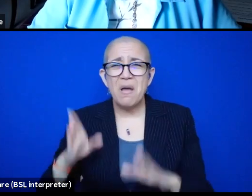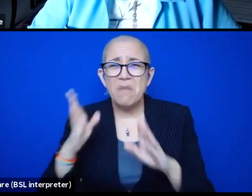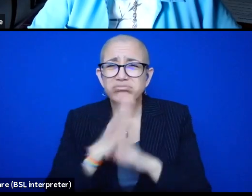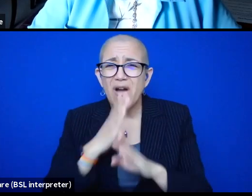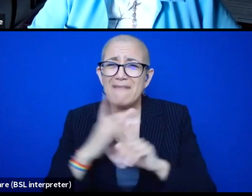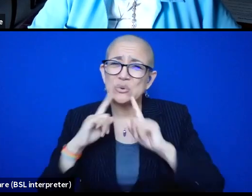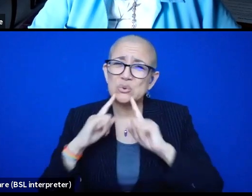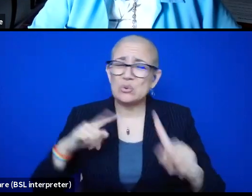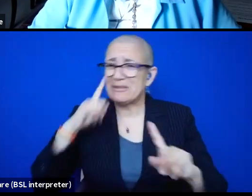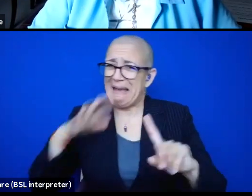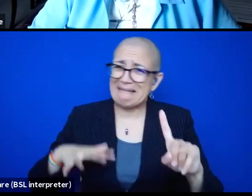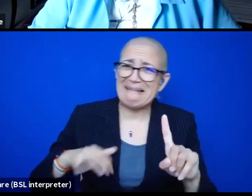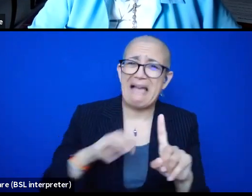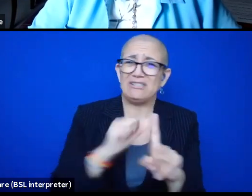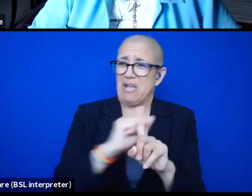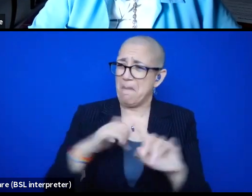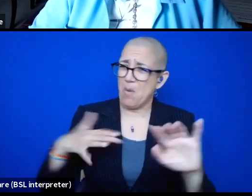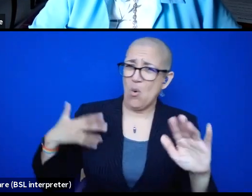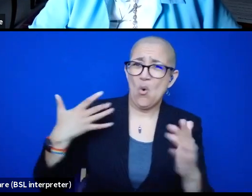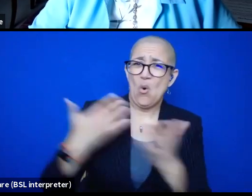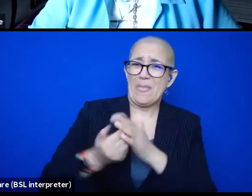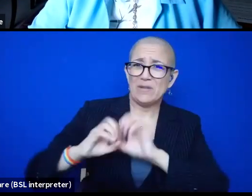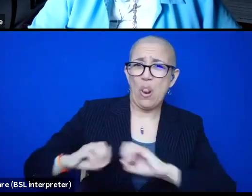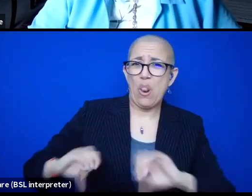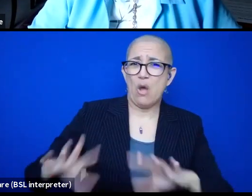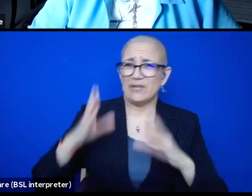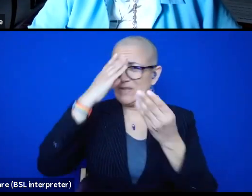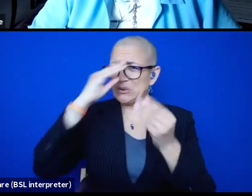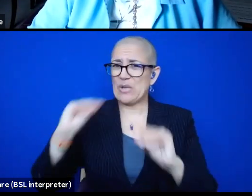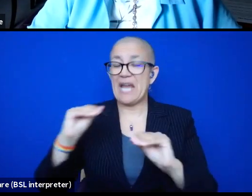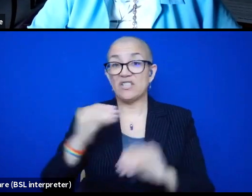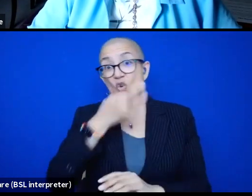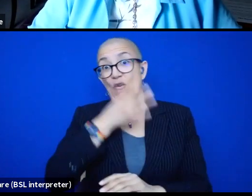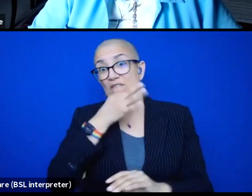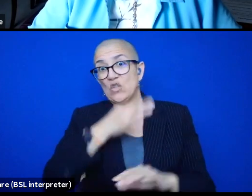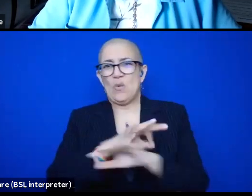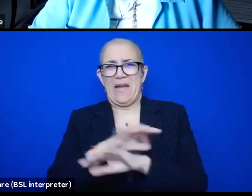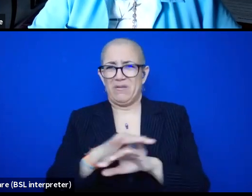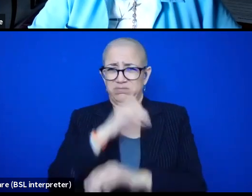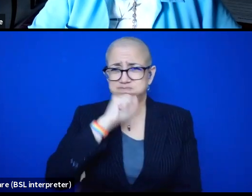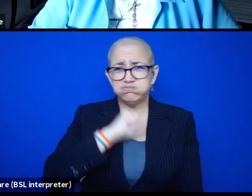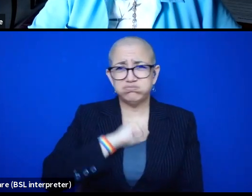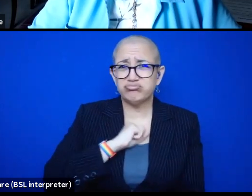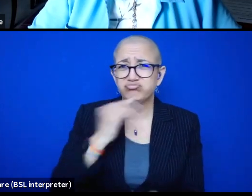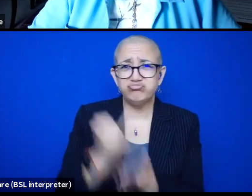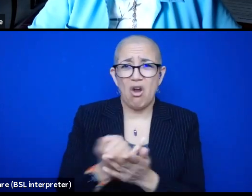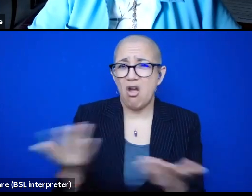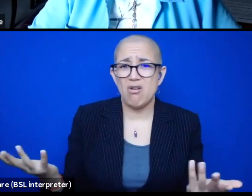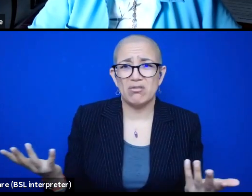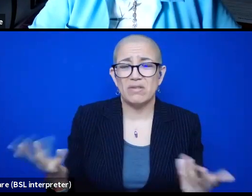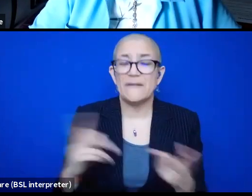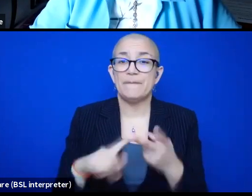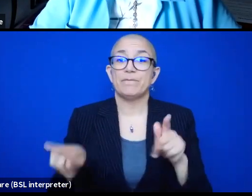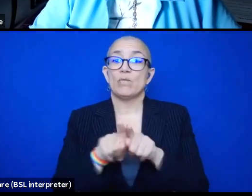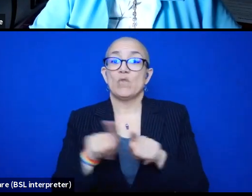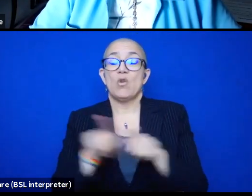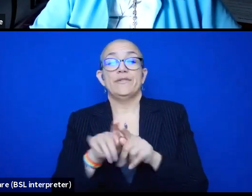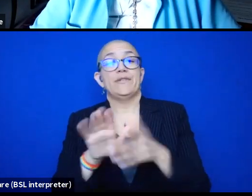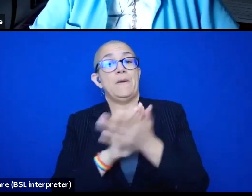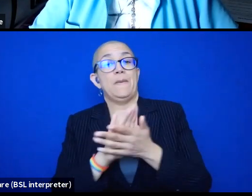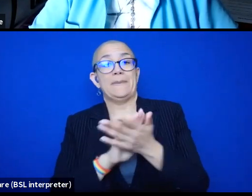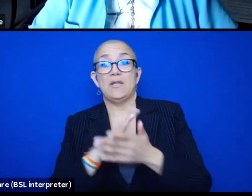up on all this, all this loss of education in a few hours is just wrong. And also, it prevents the schools getting to